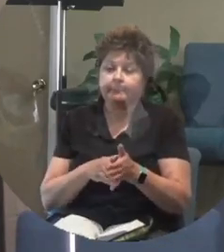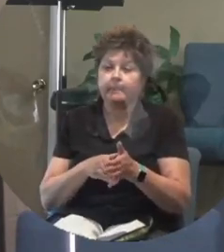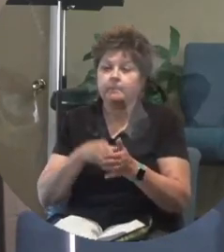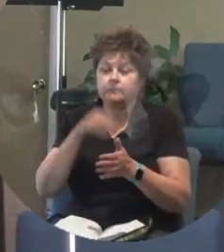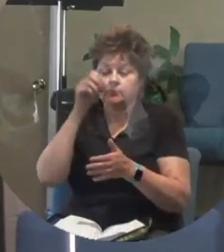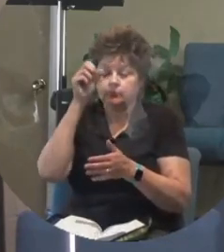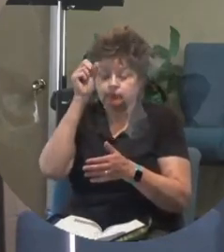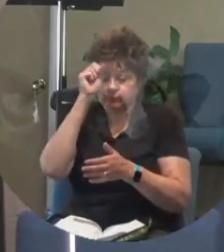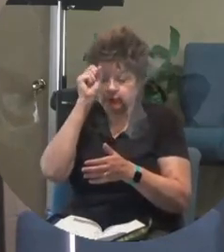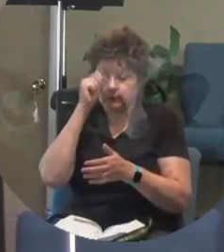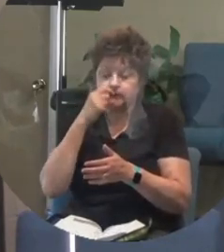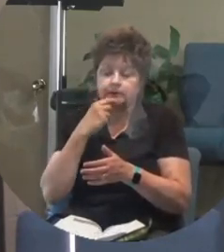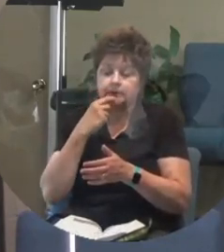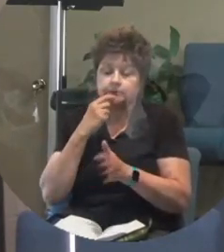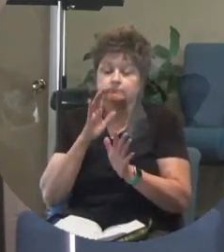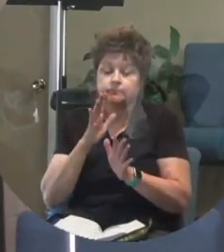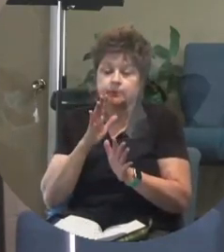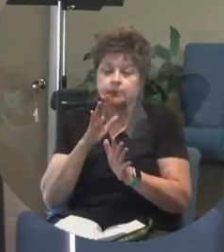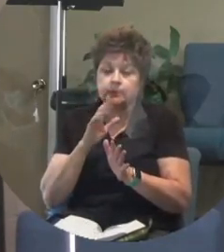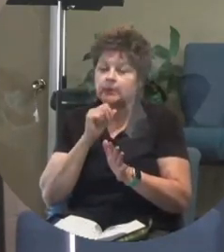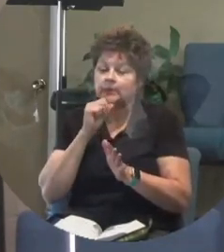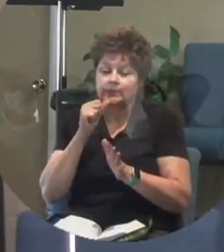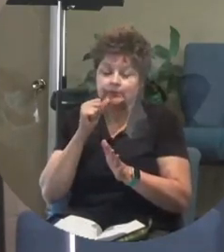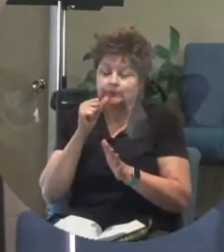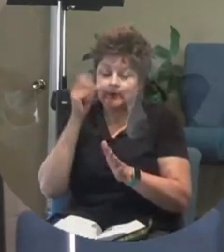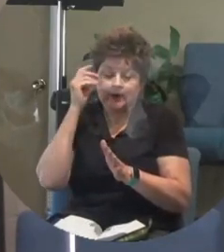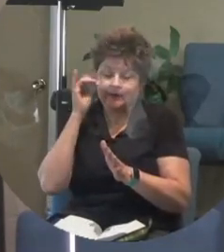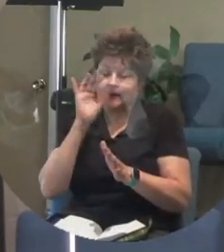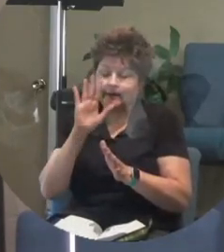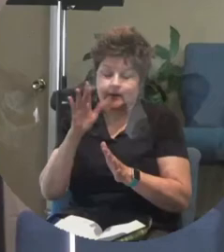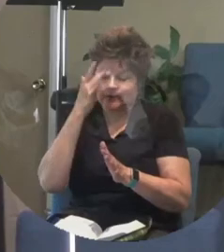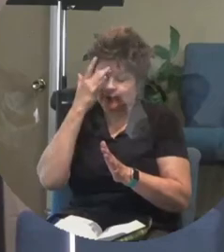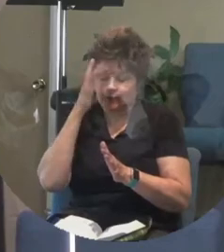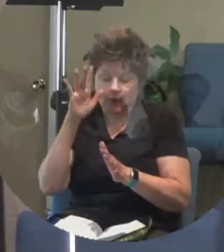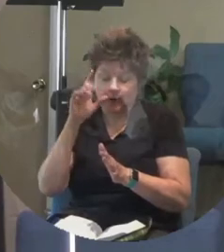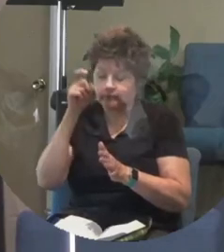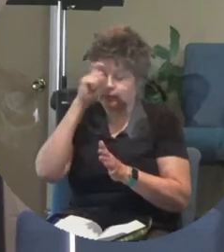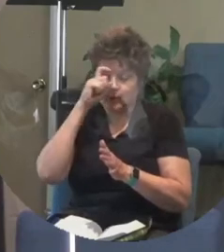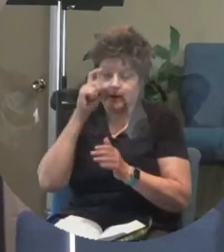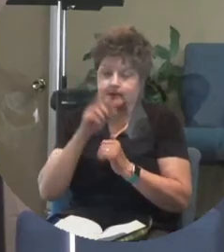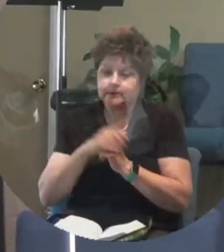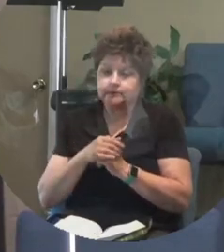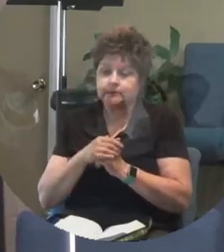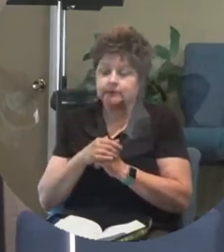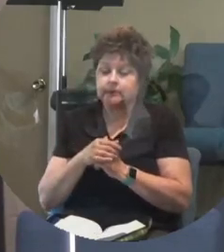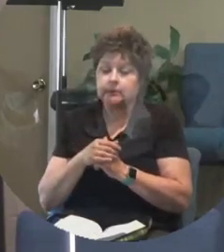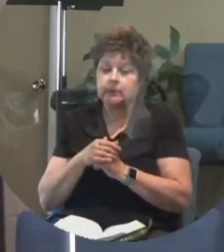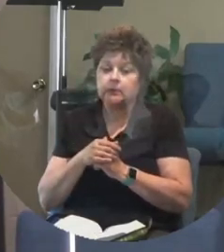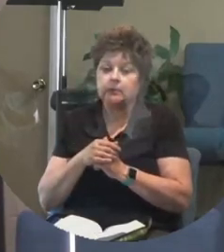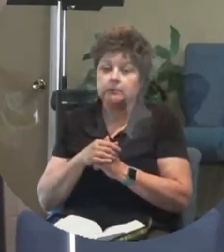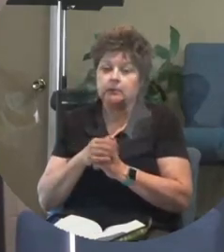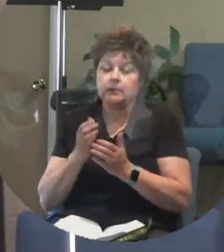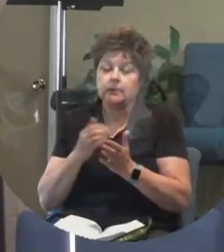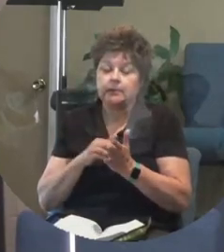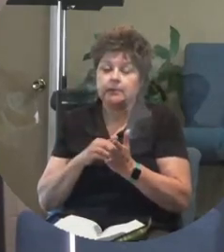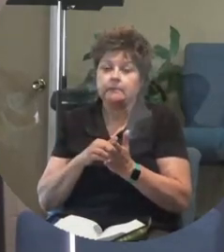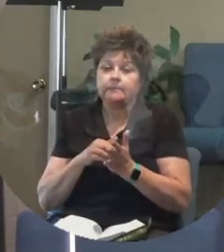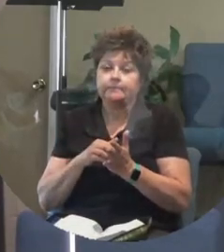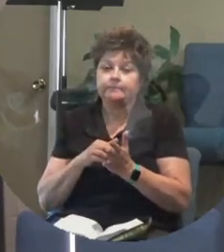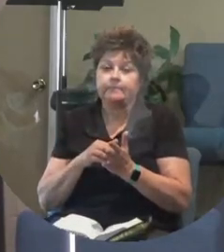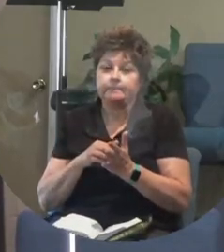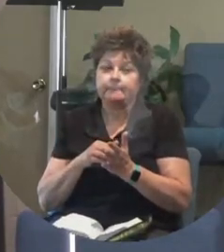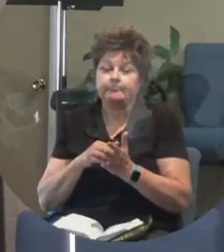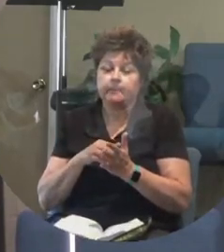okay, don't think you're smart. Don't think you're wise. And again, here's the scale.